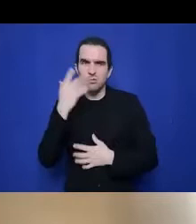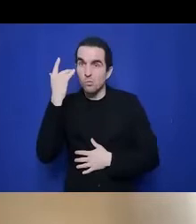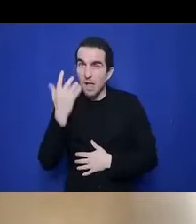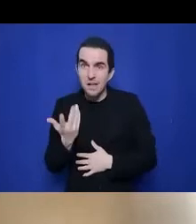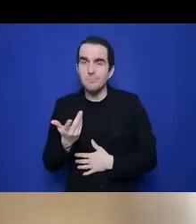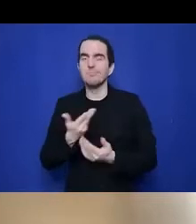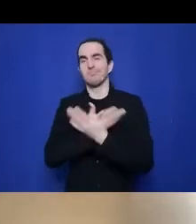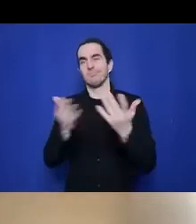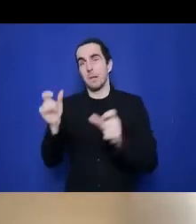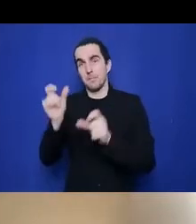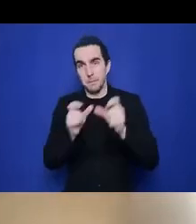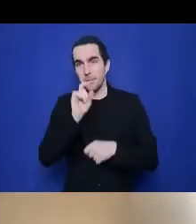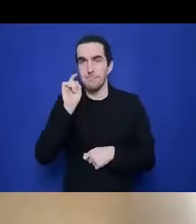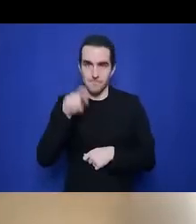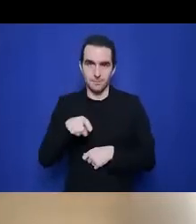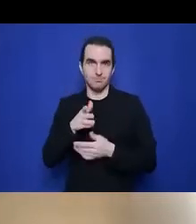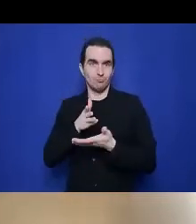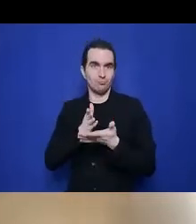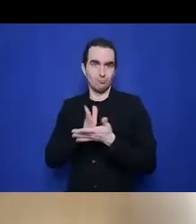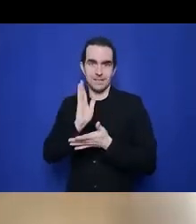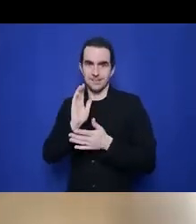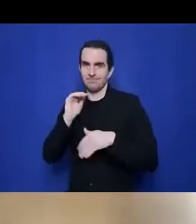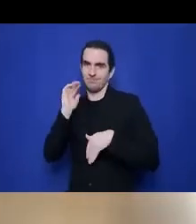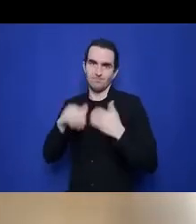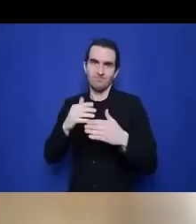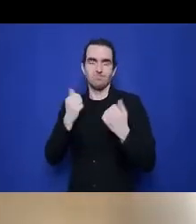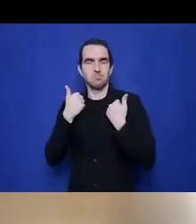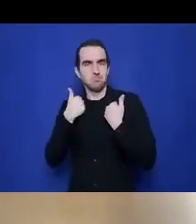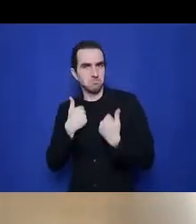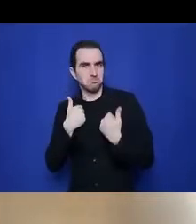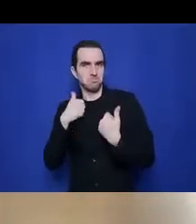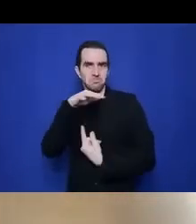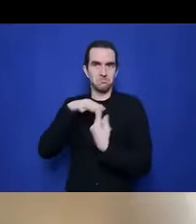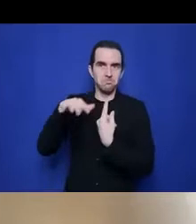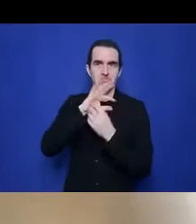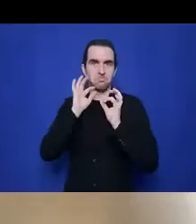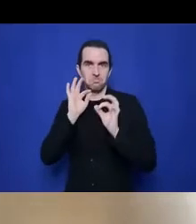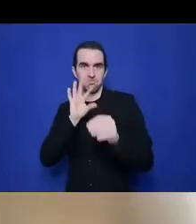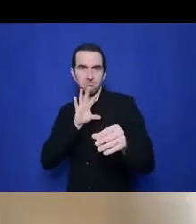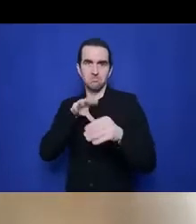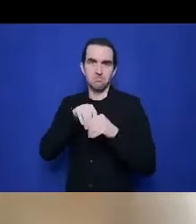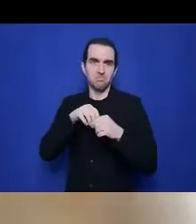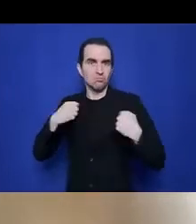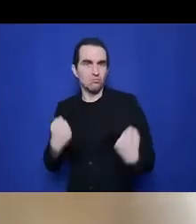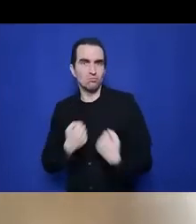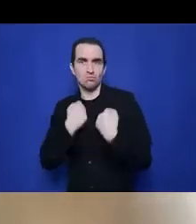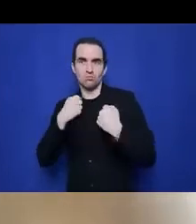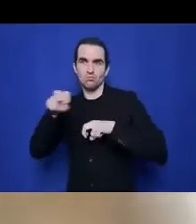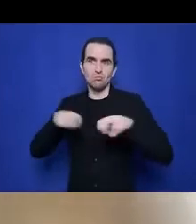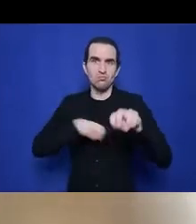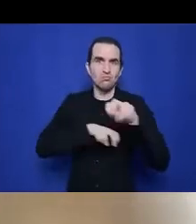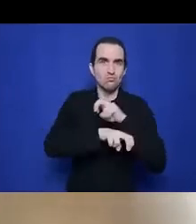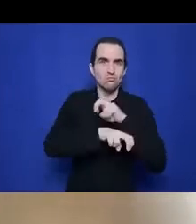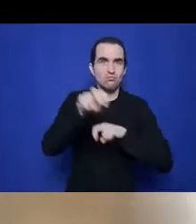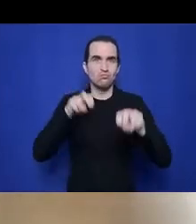environments for outdoor and indoor recreation and sport. The lack of access and participation in